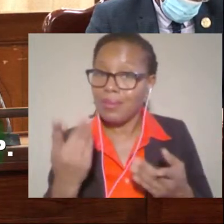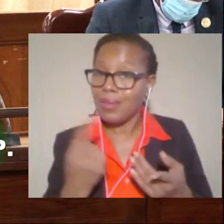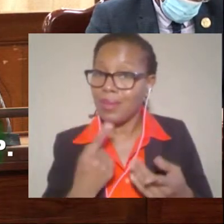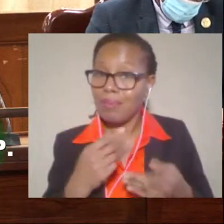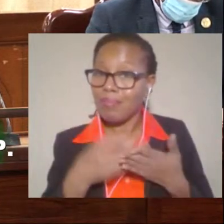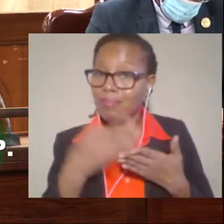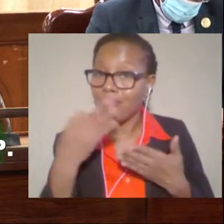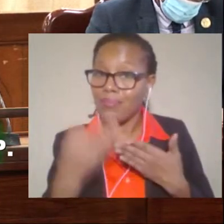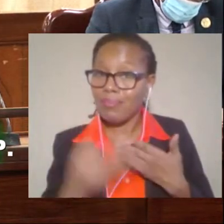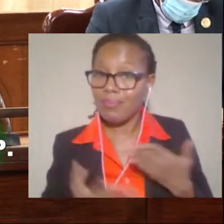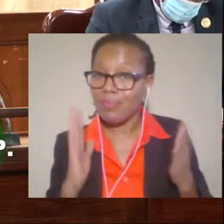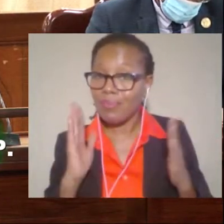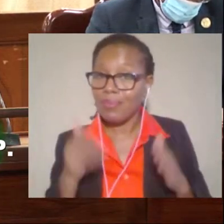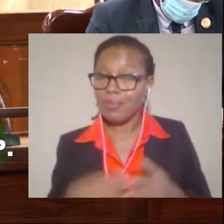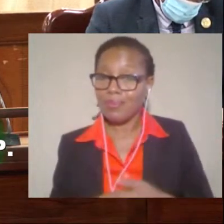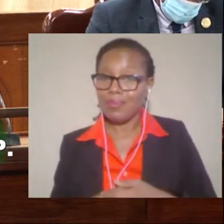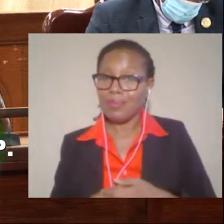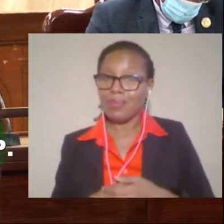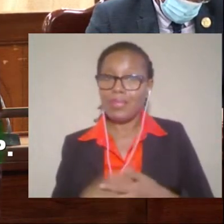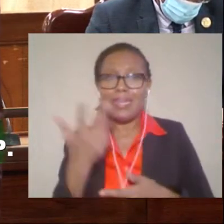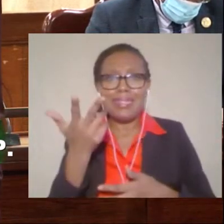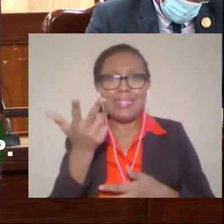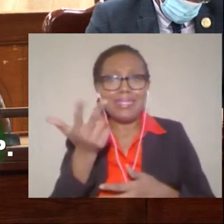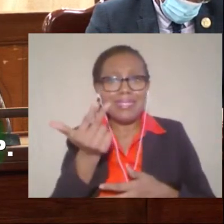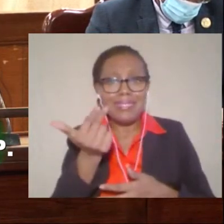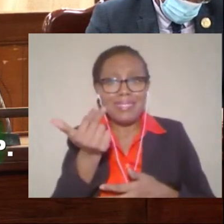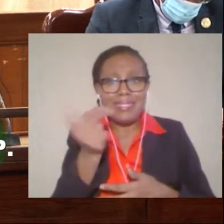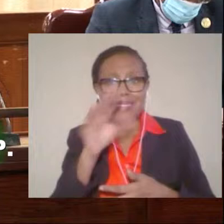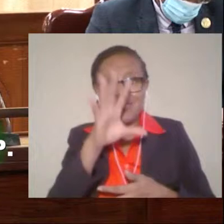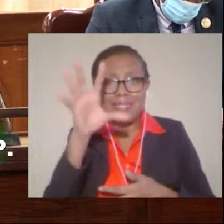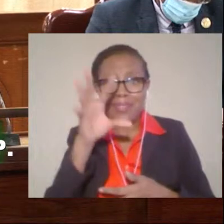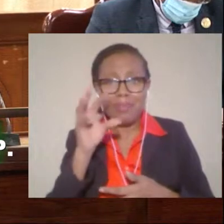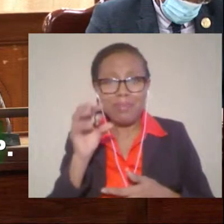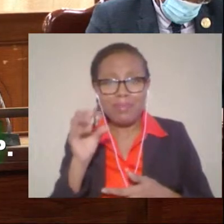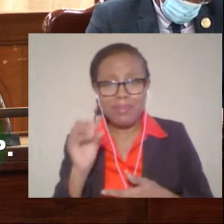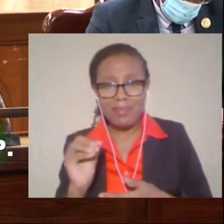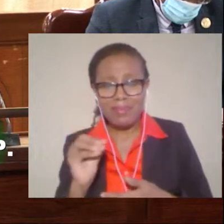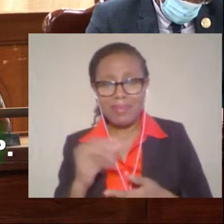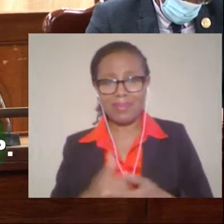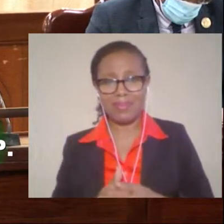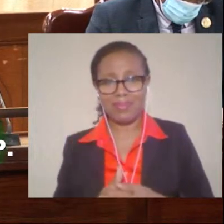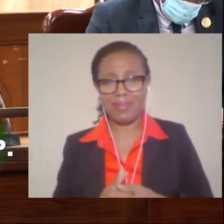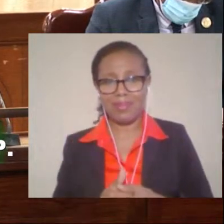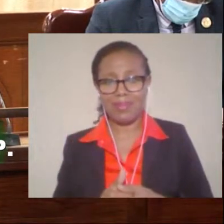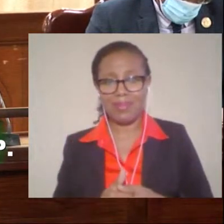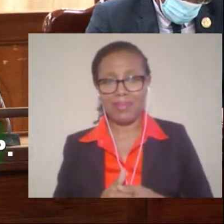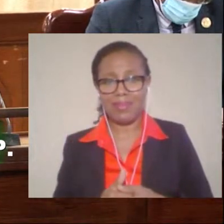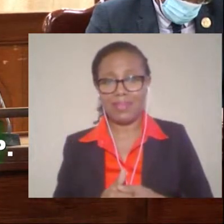13% does not shout of accuracy.